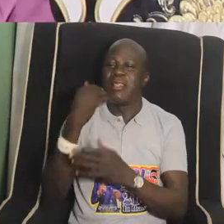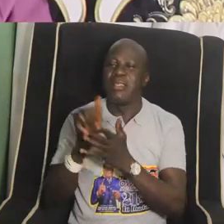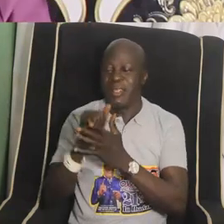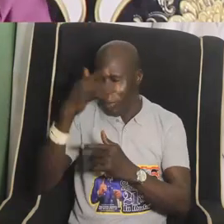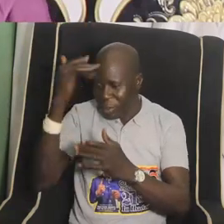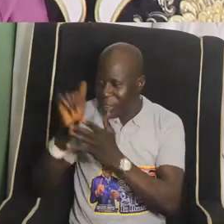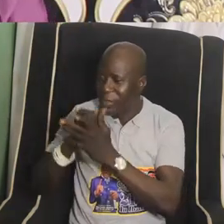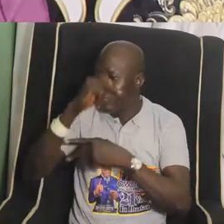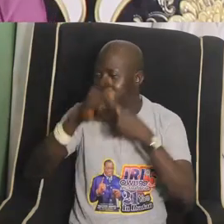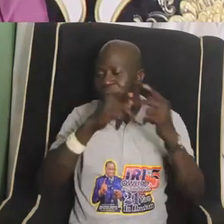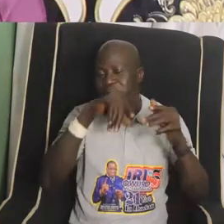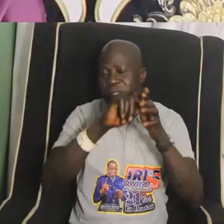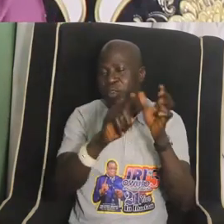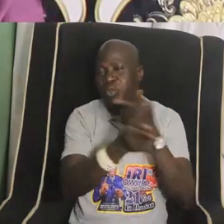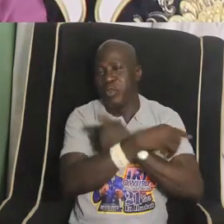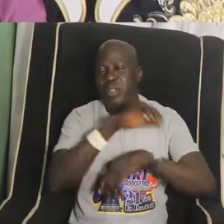Listen to me, sir. I prophesy.